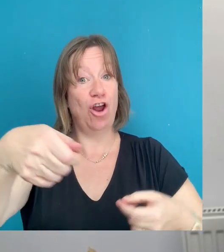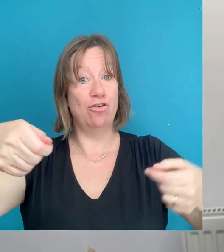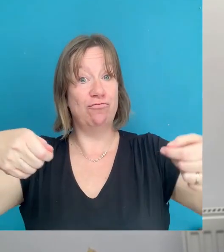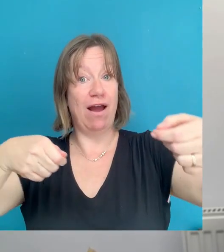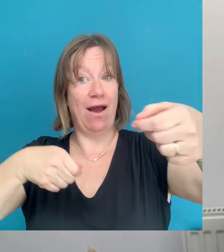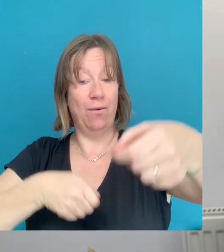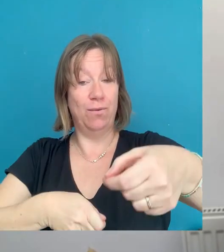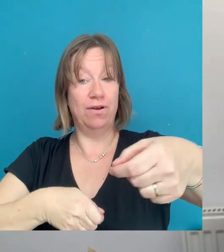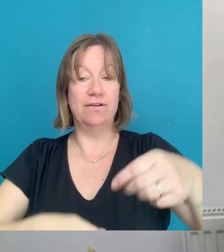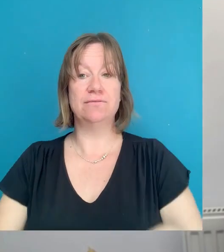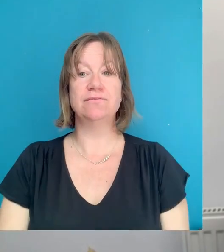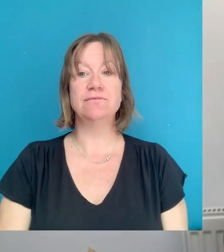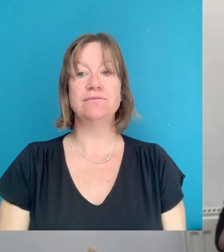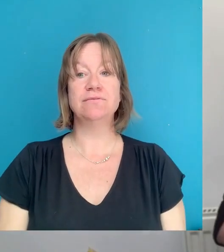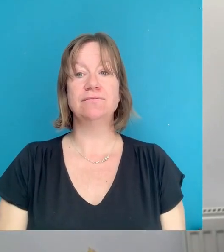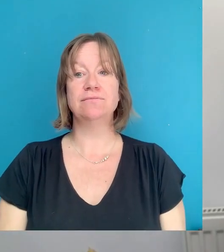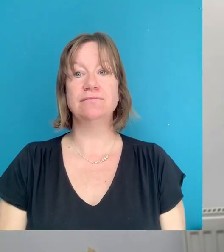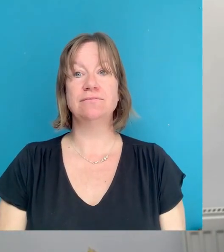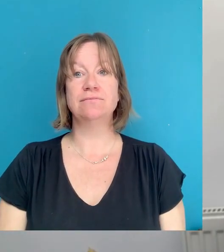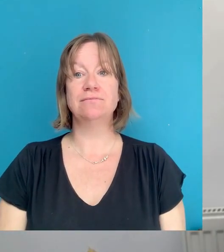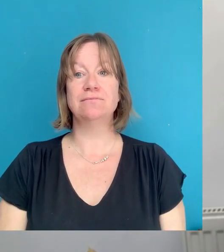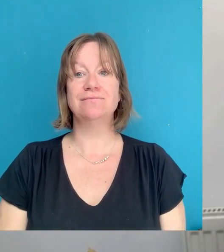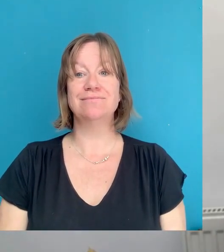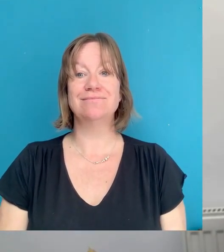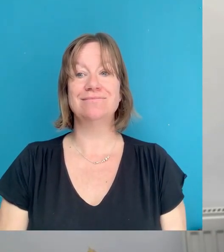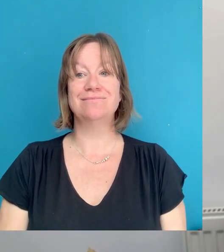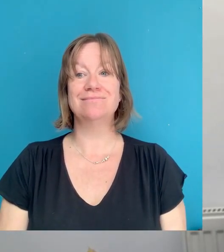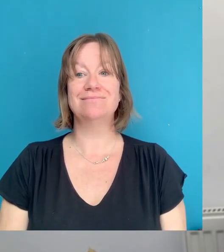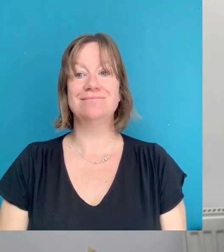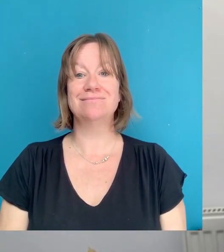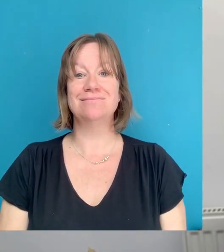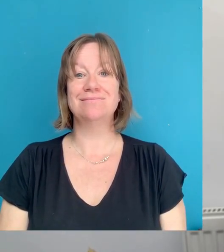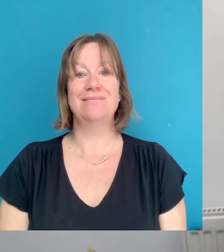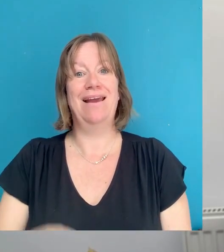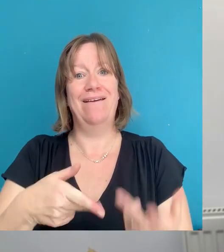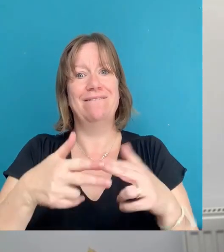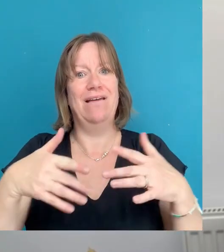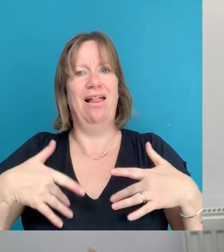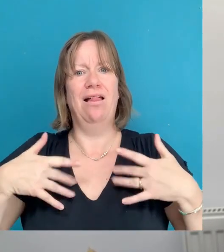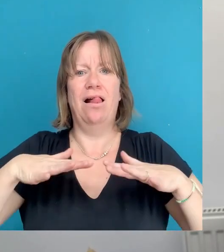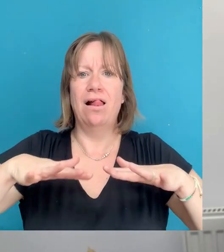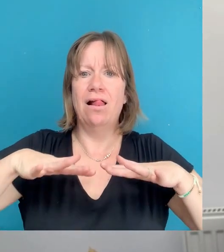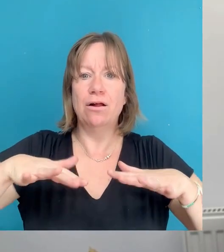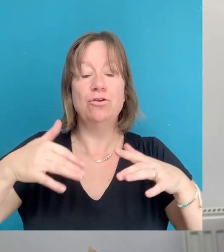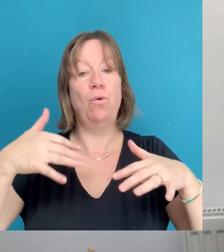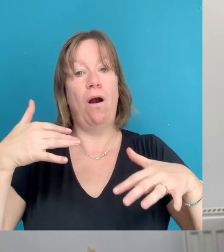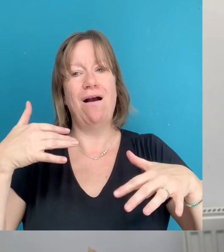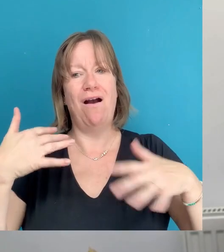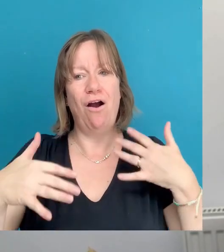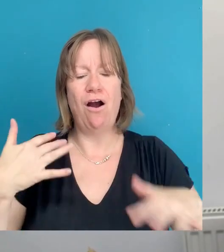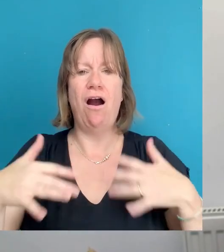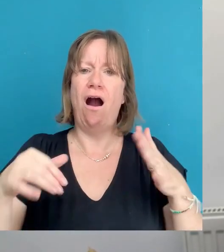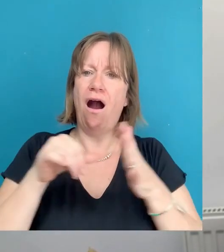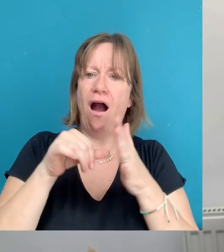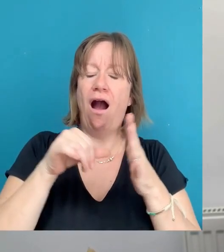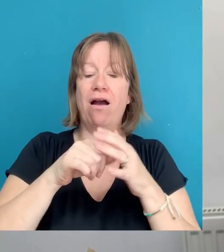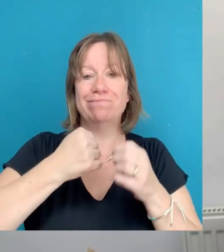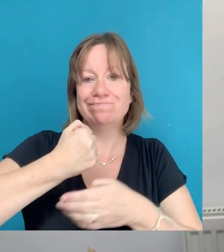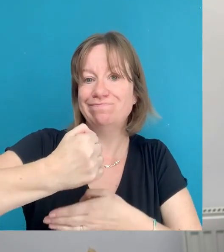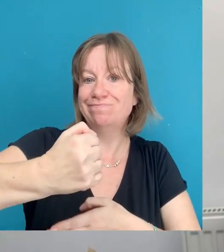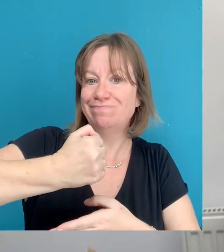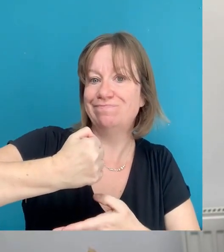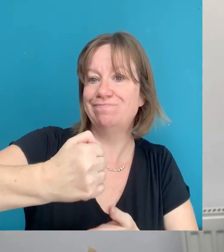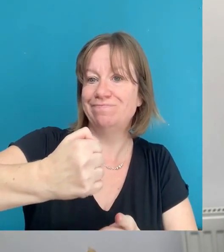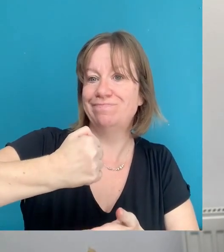quickly. Again, I'm just going to turn this around and do that if it makes it more accessible for you to do